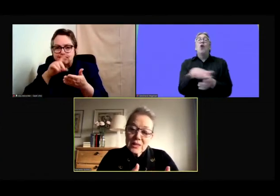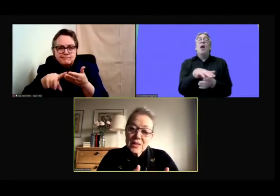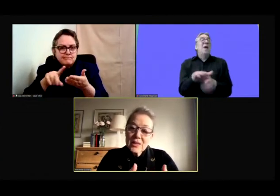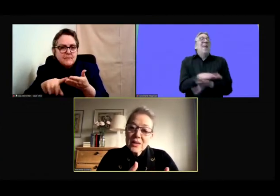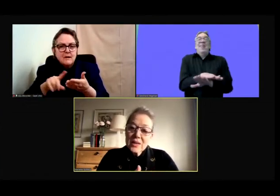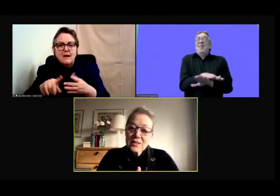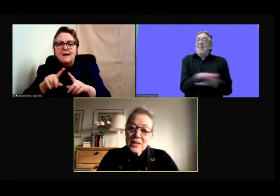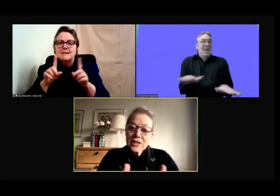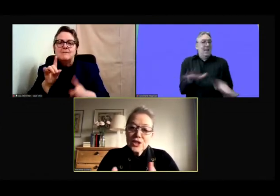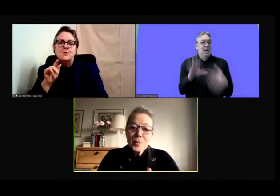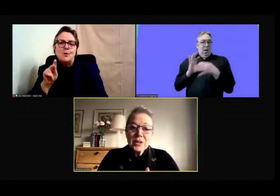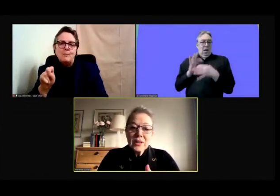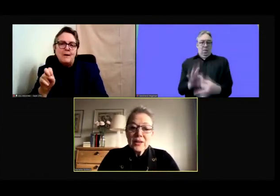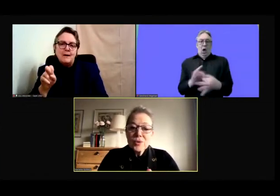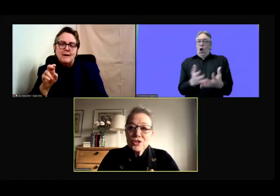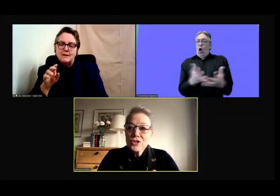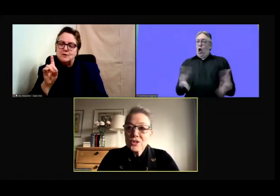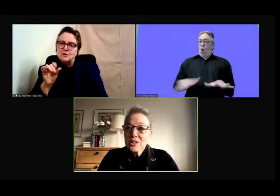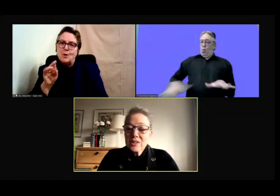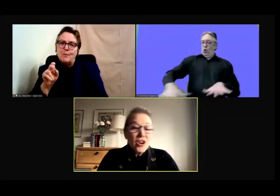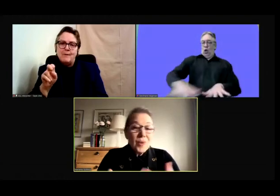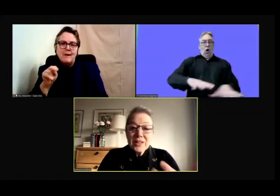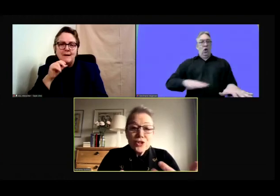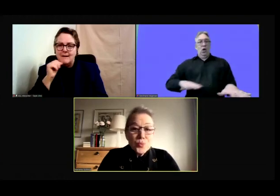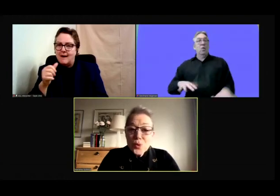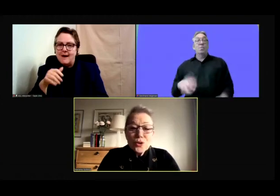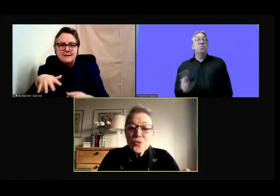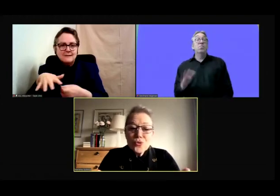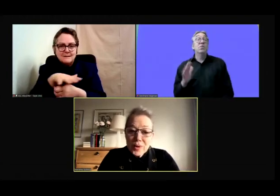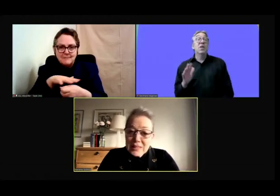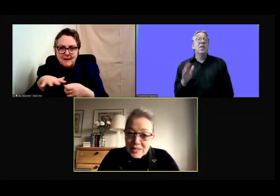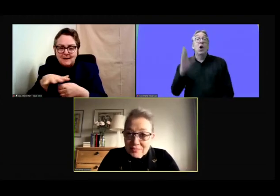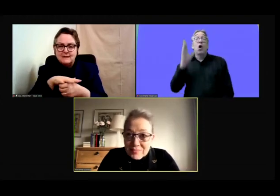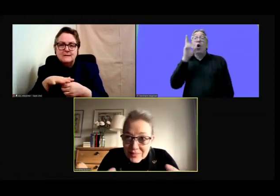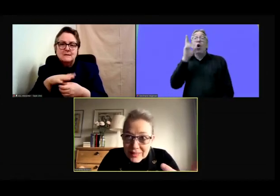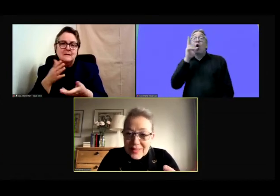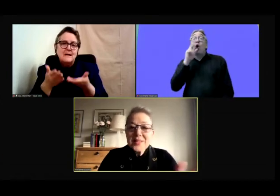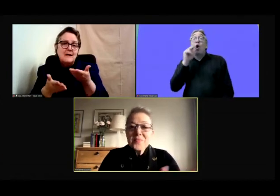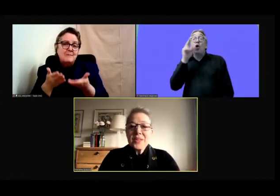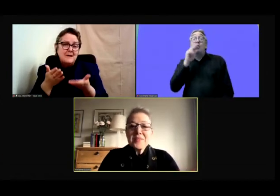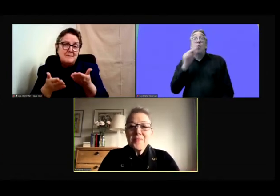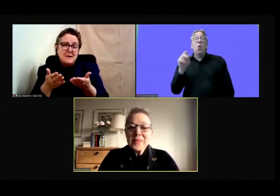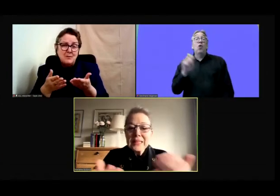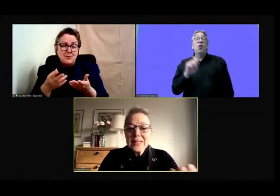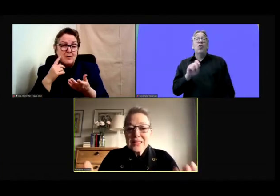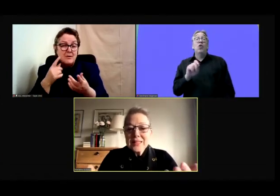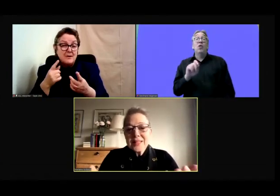differences between sign and spoken language are either smaller or greater, right?